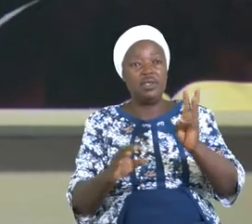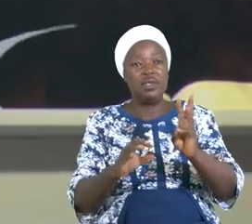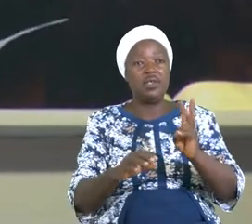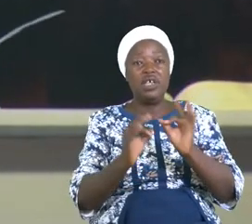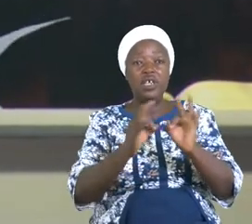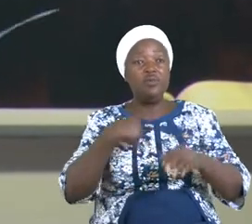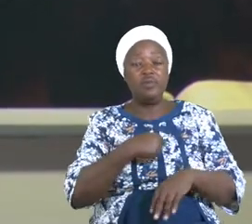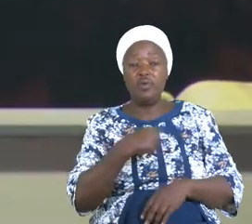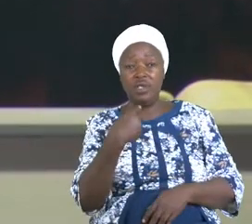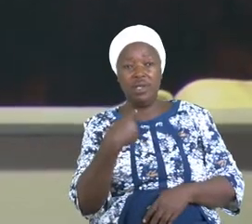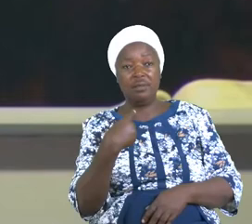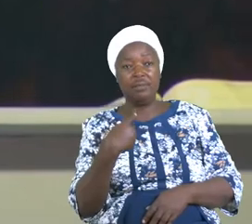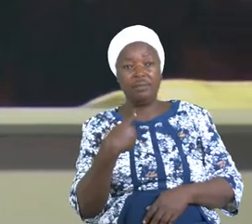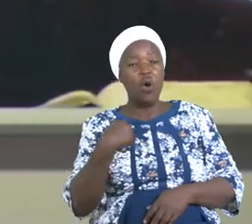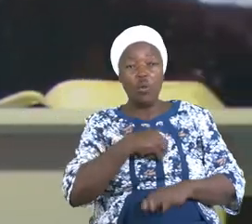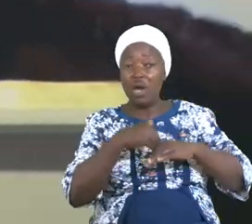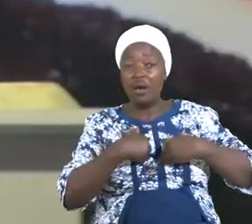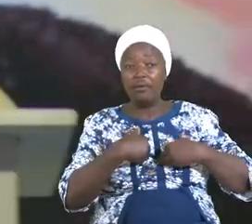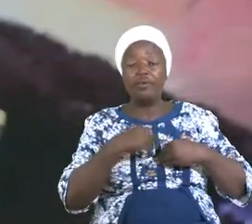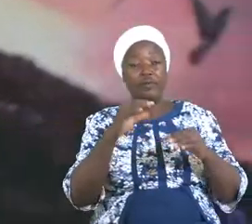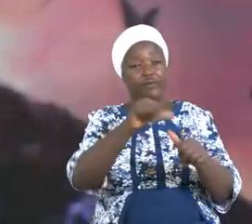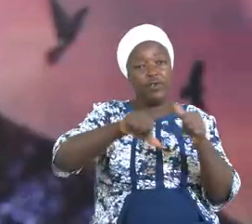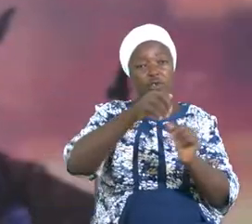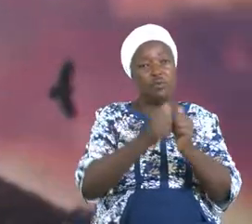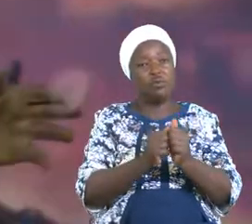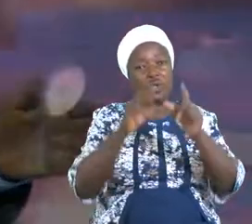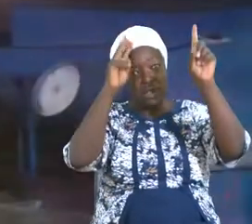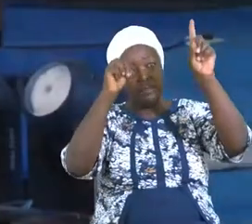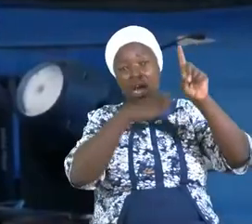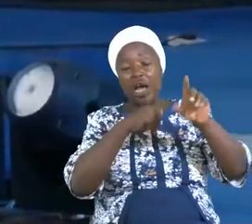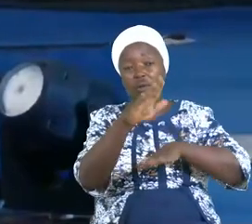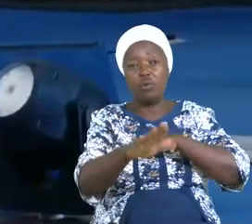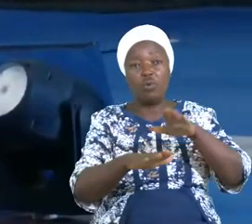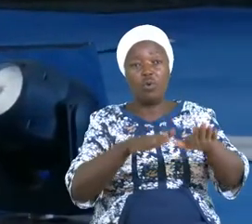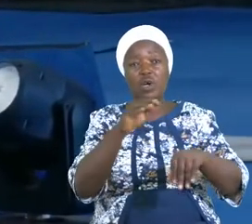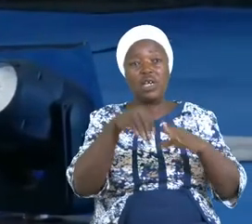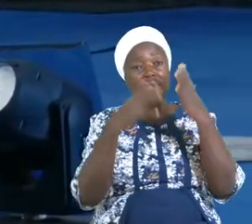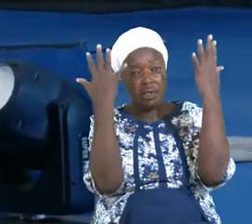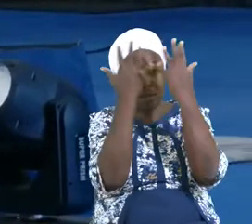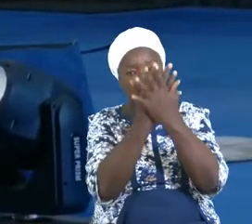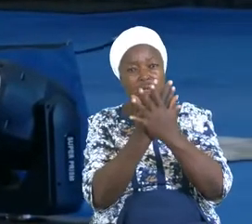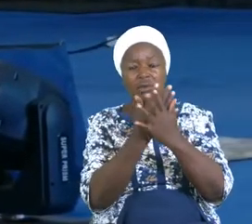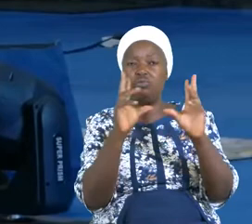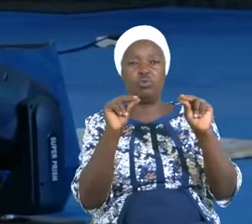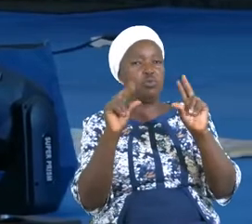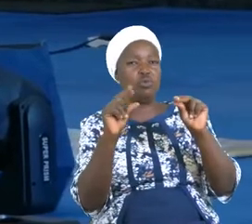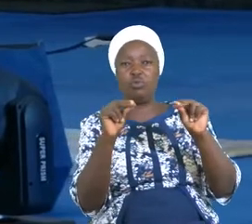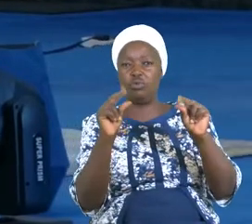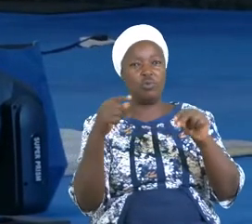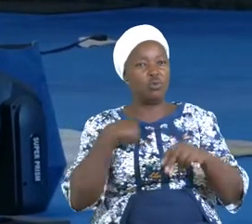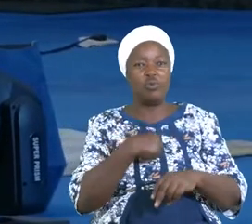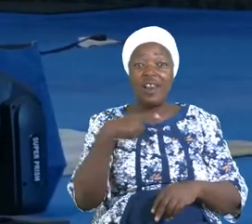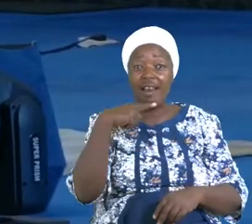say we have fellowship with him and walk in darkness, we lie and